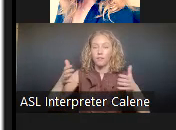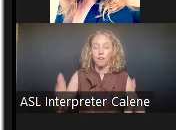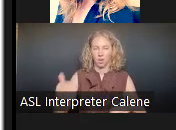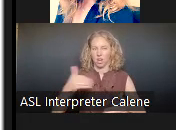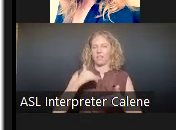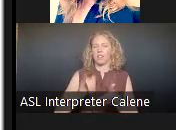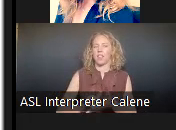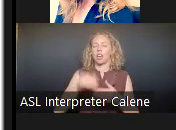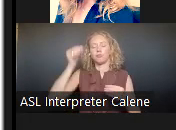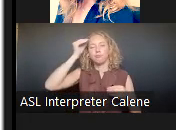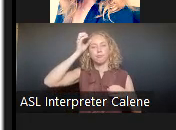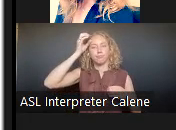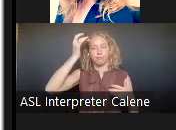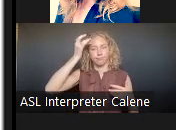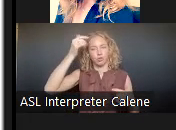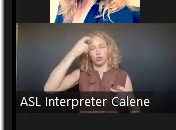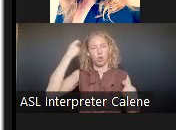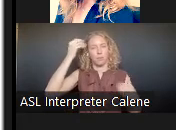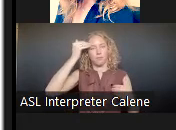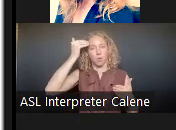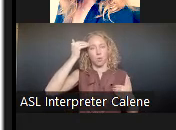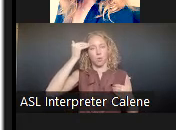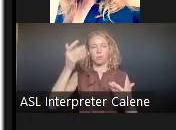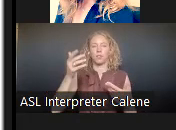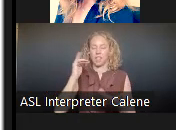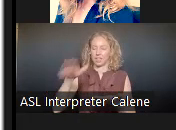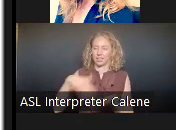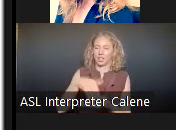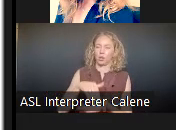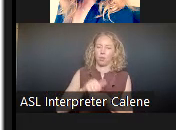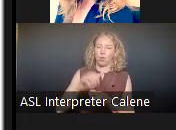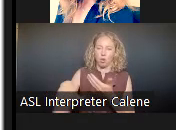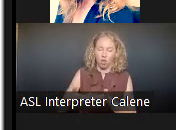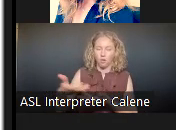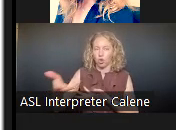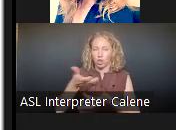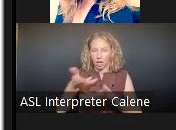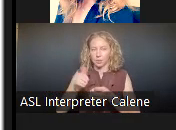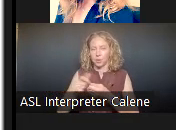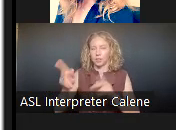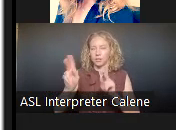mentality and victim mentality at the center of all engagement with the survivor.